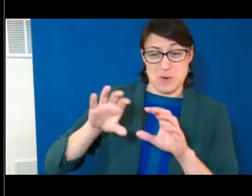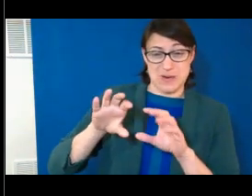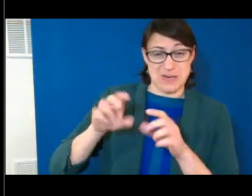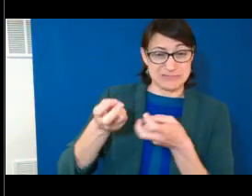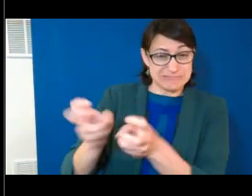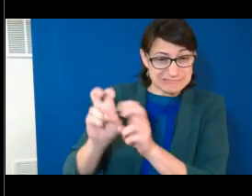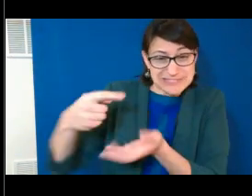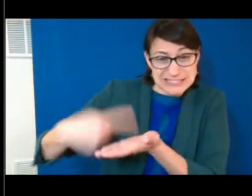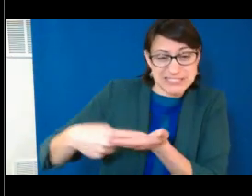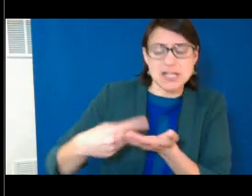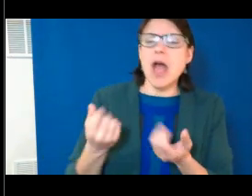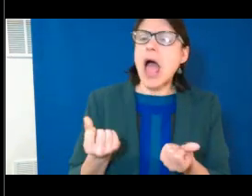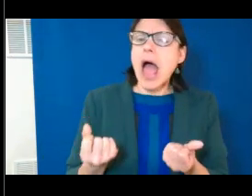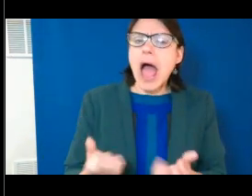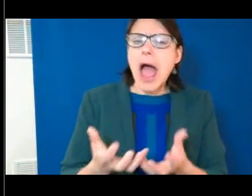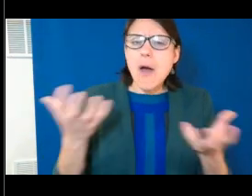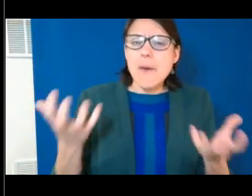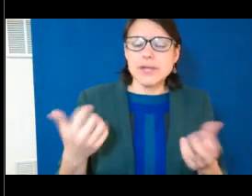tolerance for